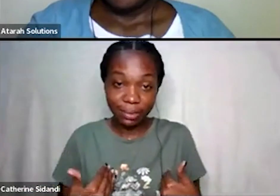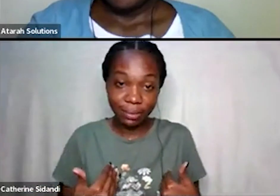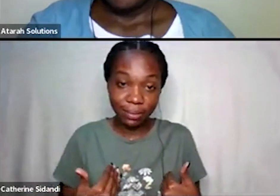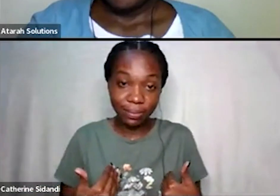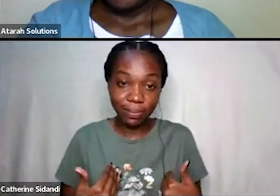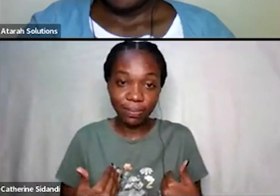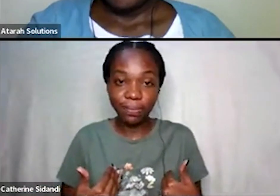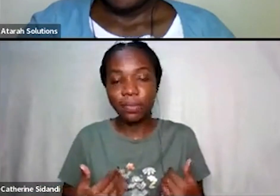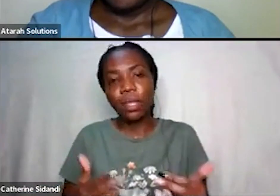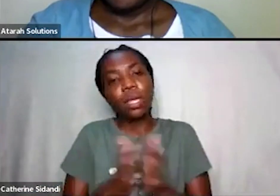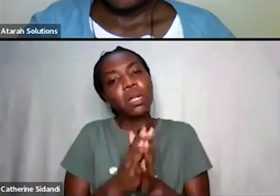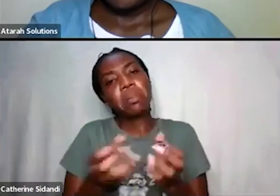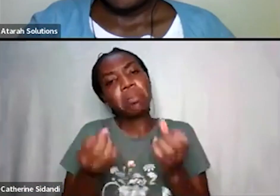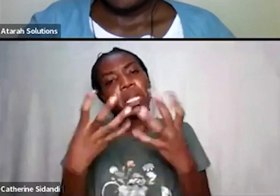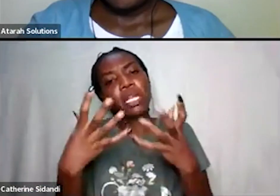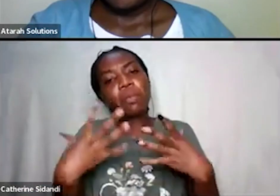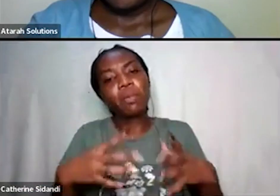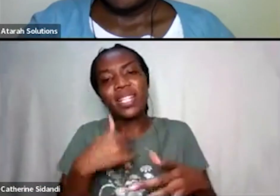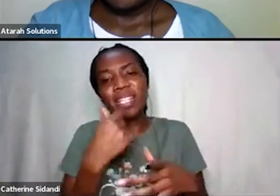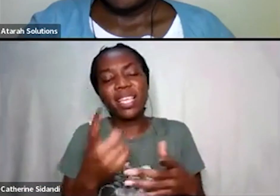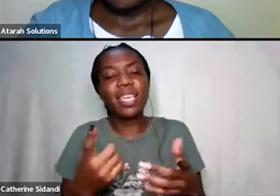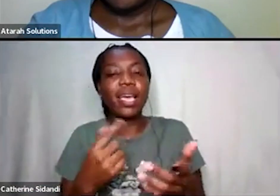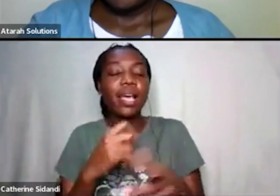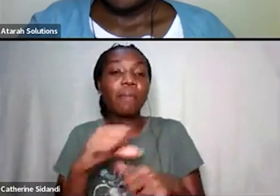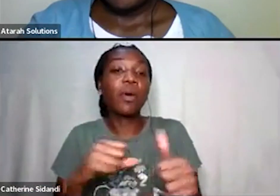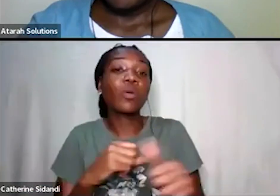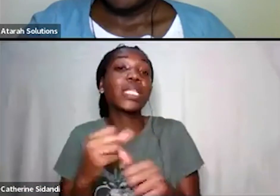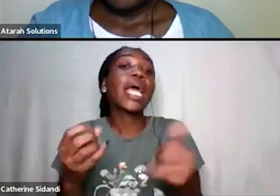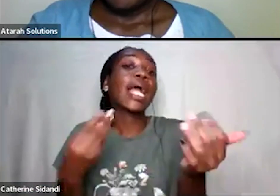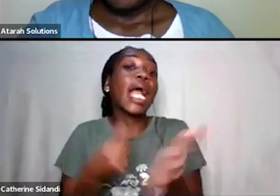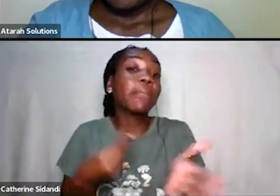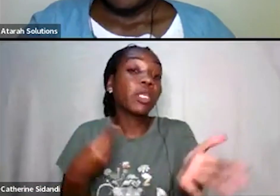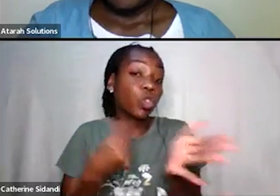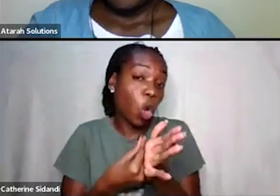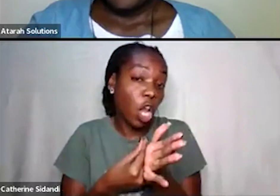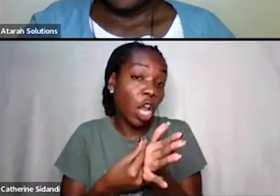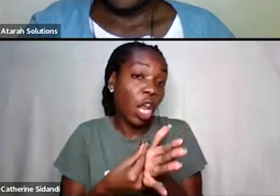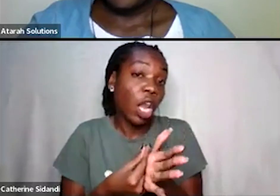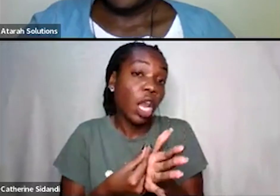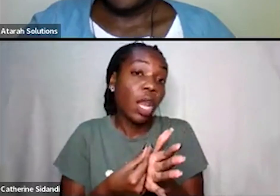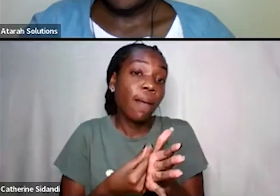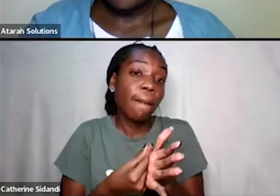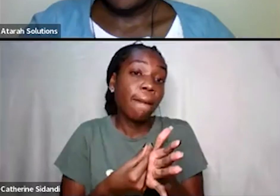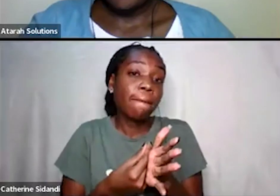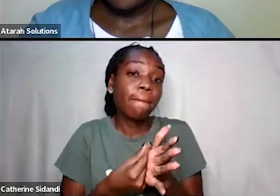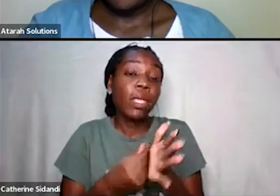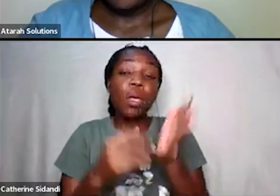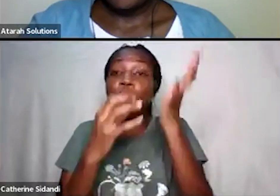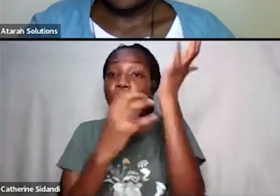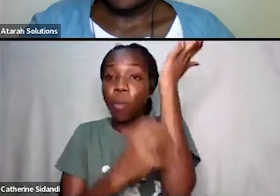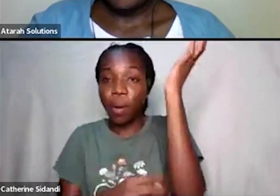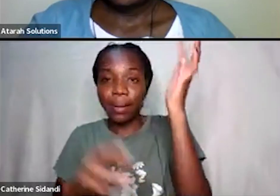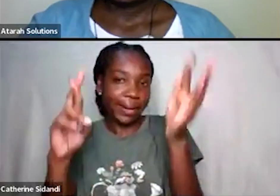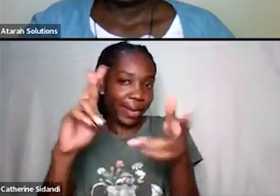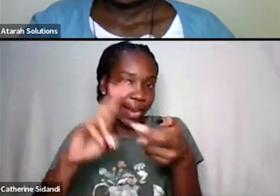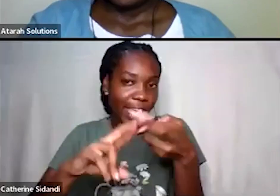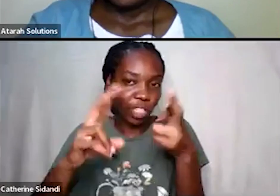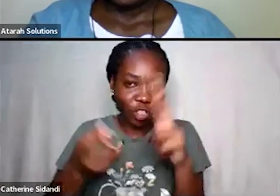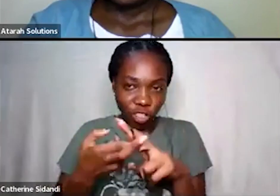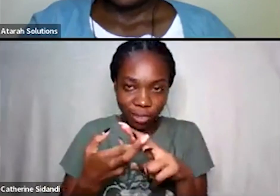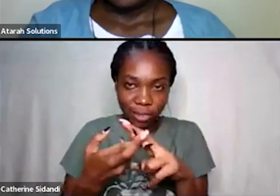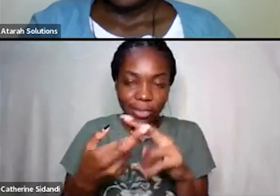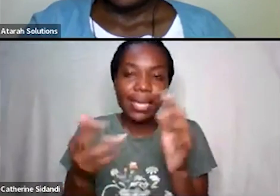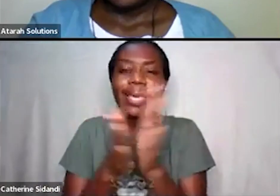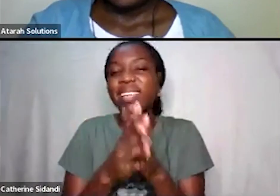people are talking about finance, that is no capital, poor relations, and